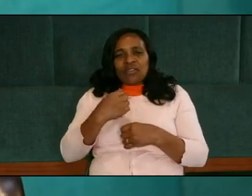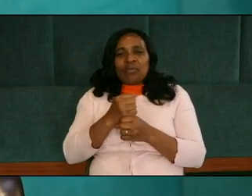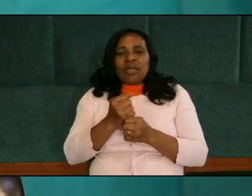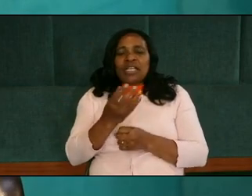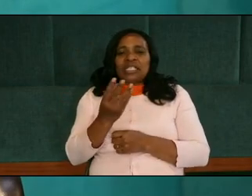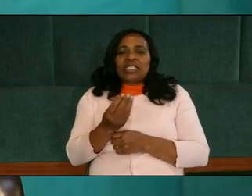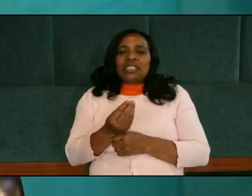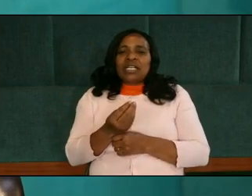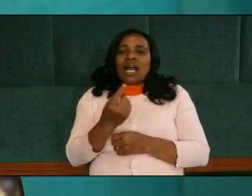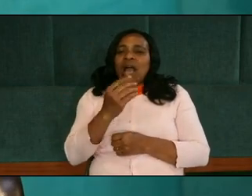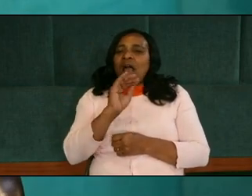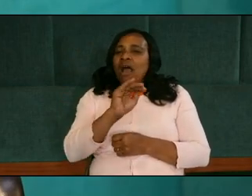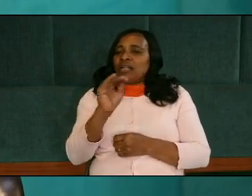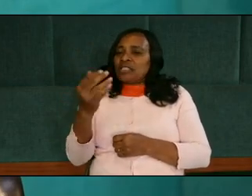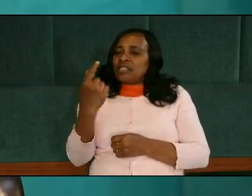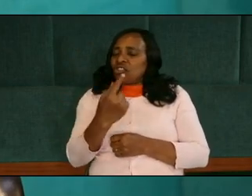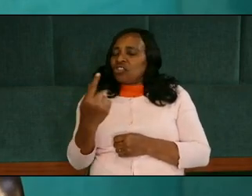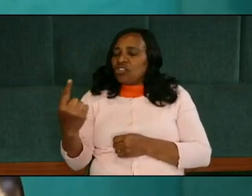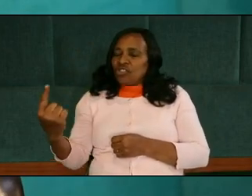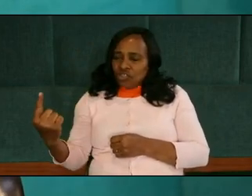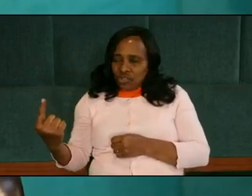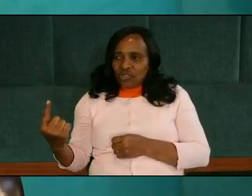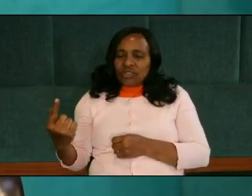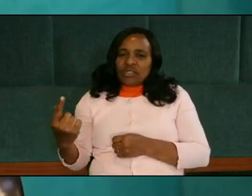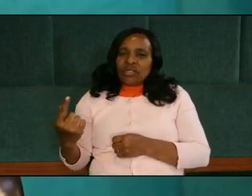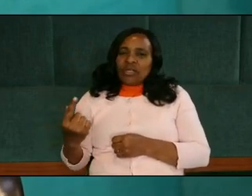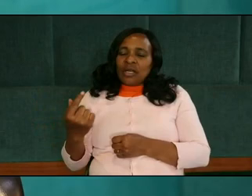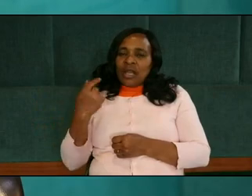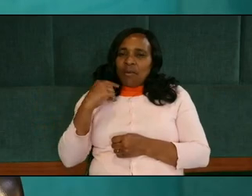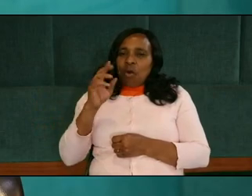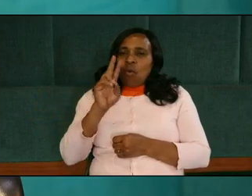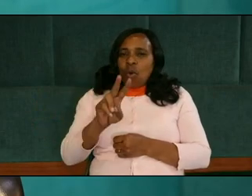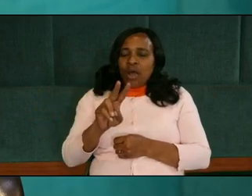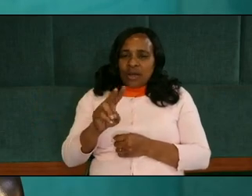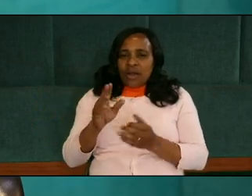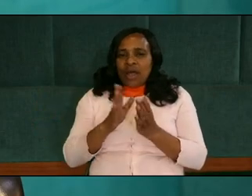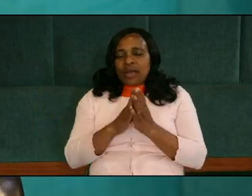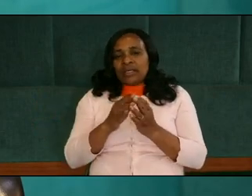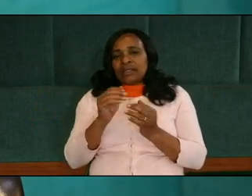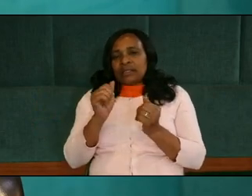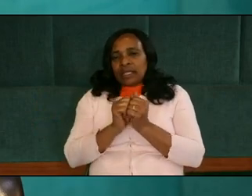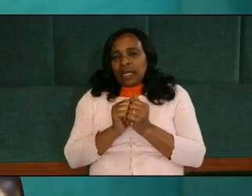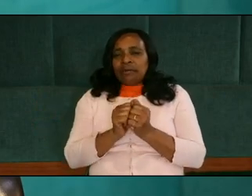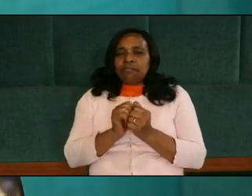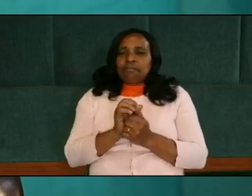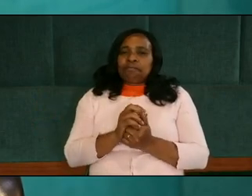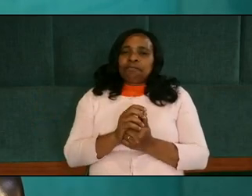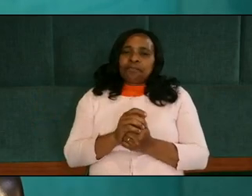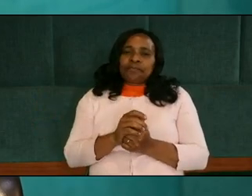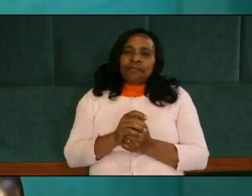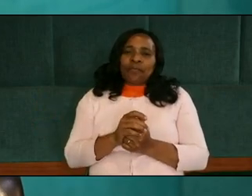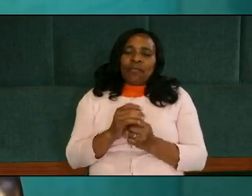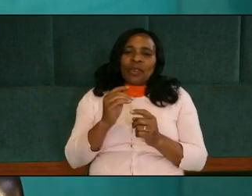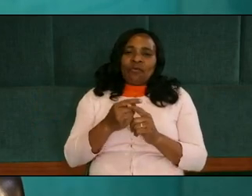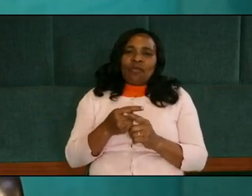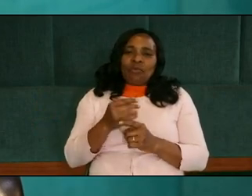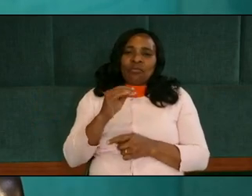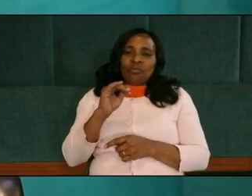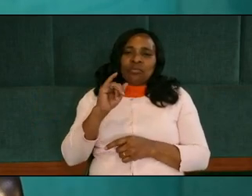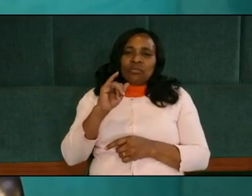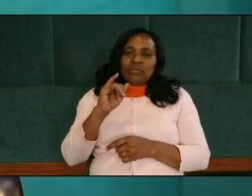I will ask each of you to give me your number one and your number 10. So from